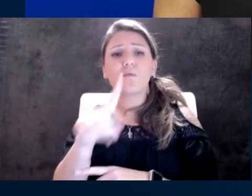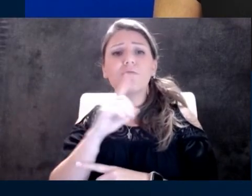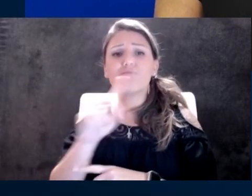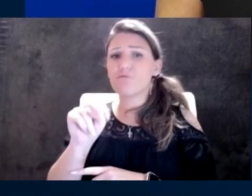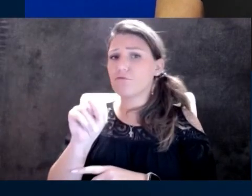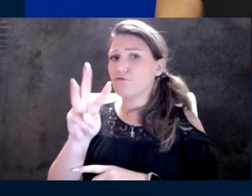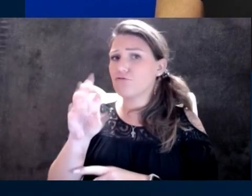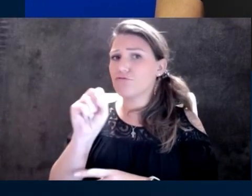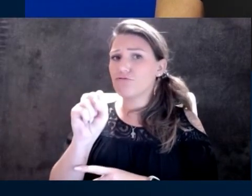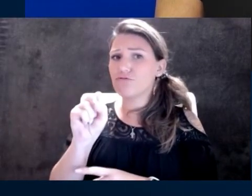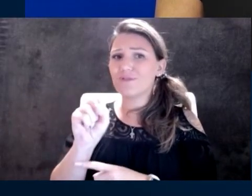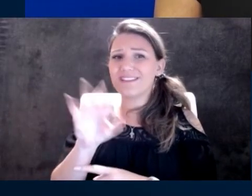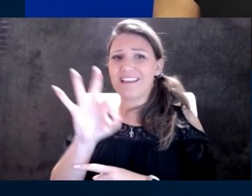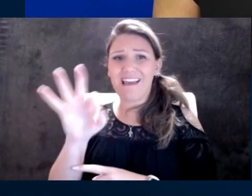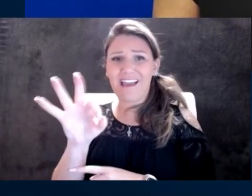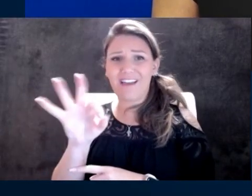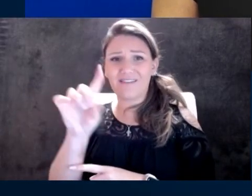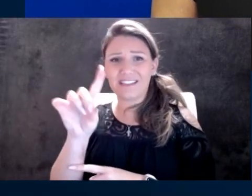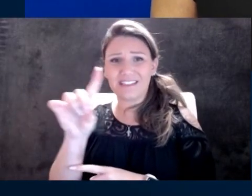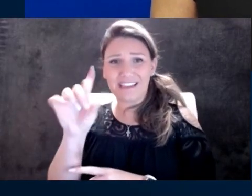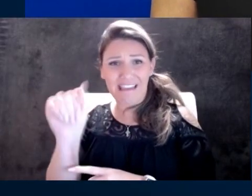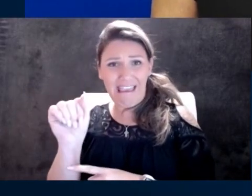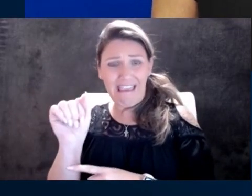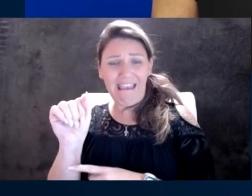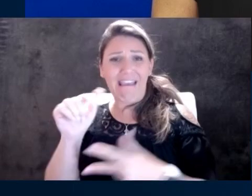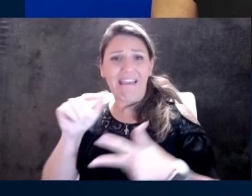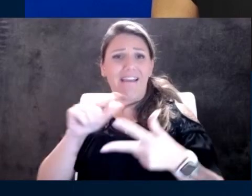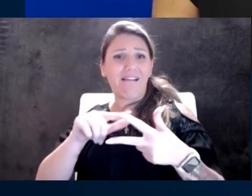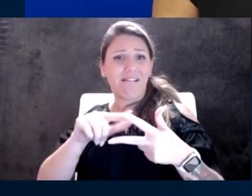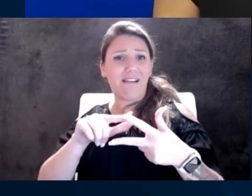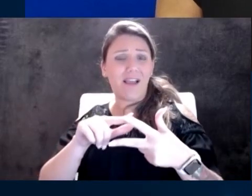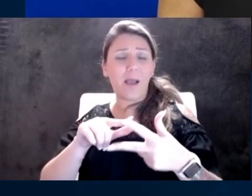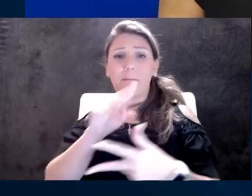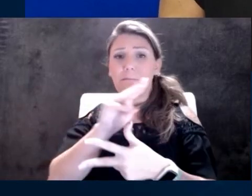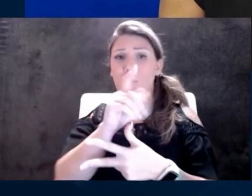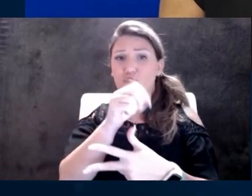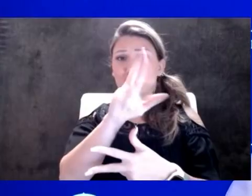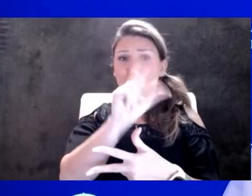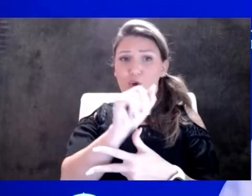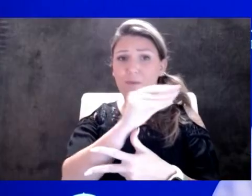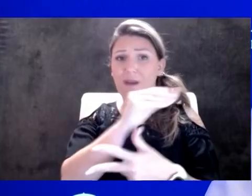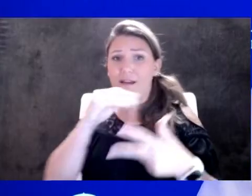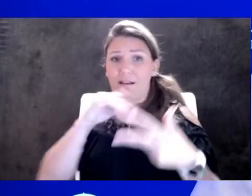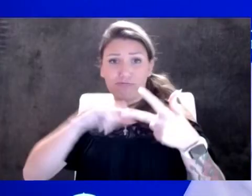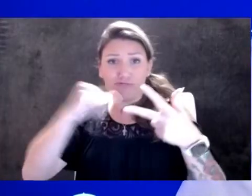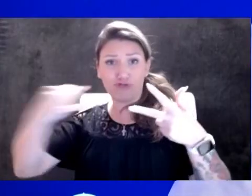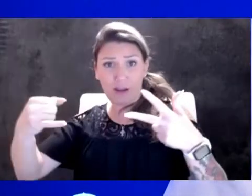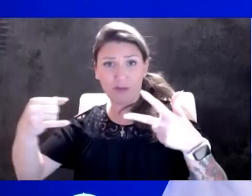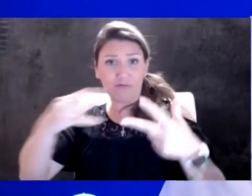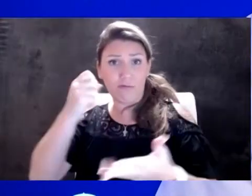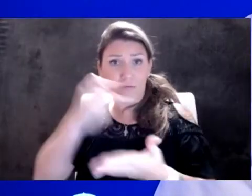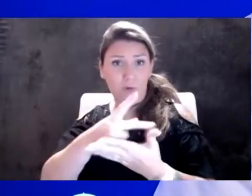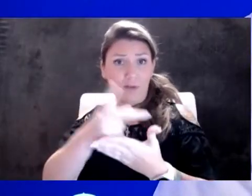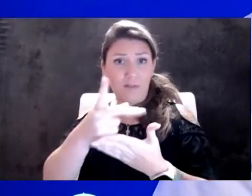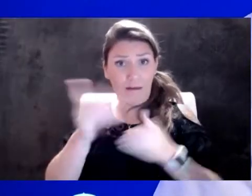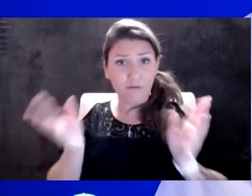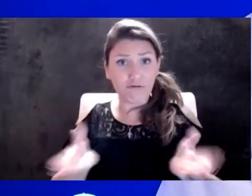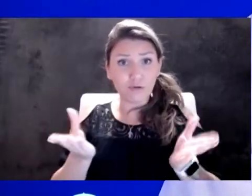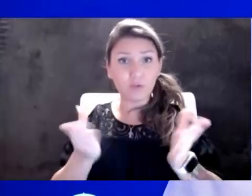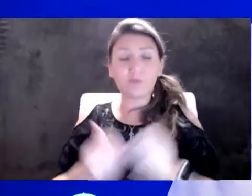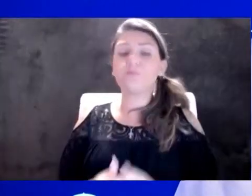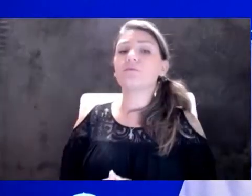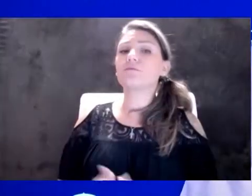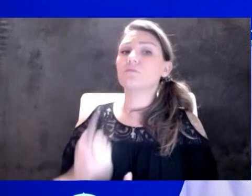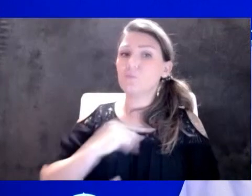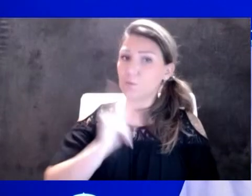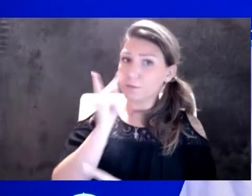the Moderna and J&J vaccine boosters, is that encouraging to you, Dr. Hawkinson? Yeah, we have seen what happened